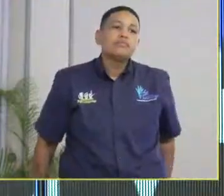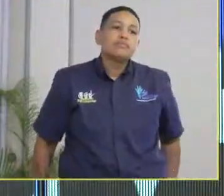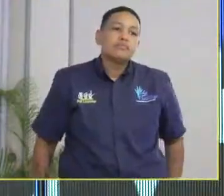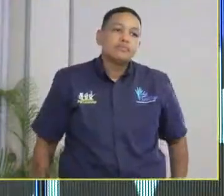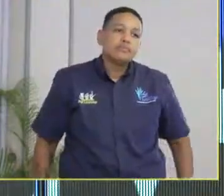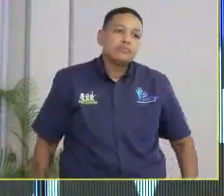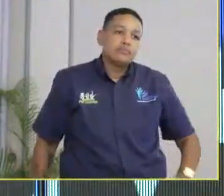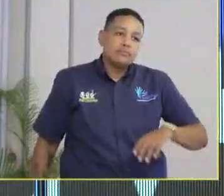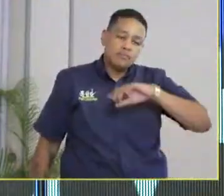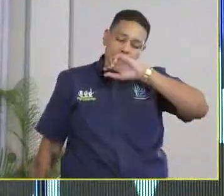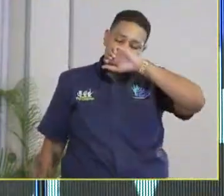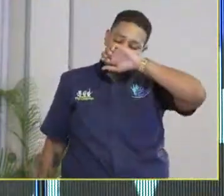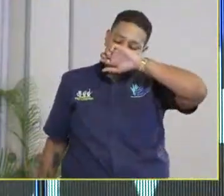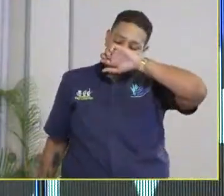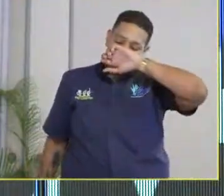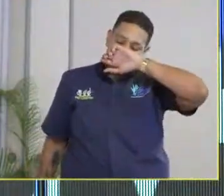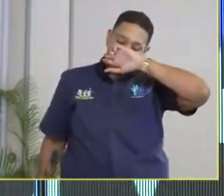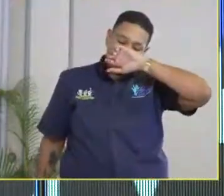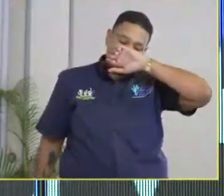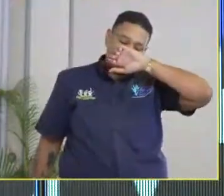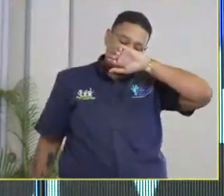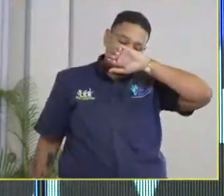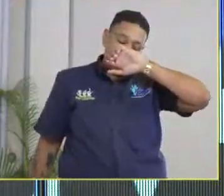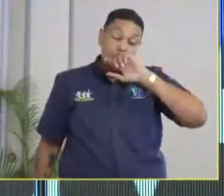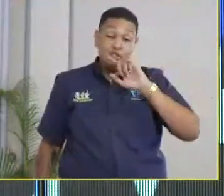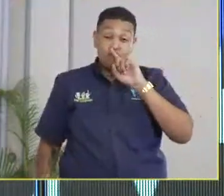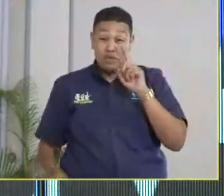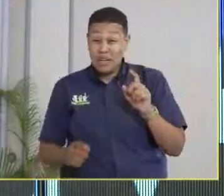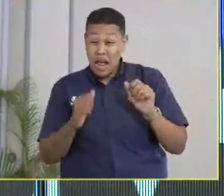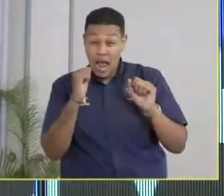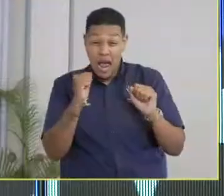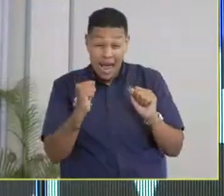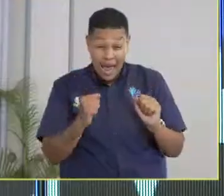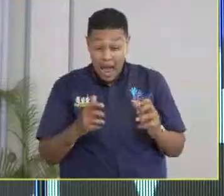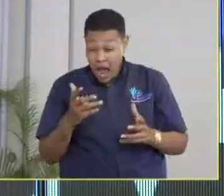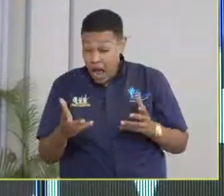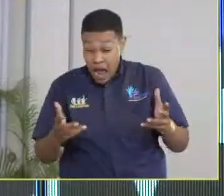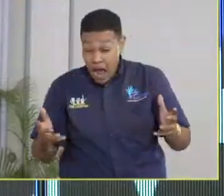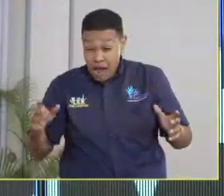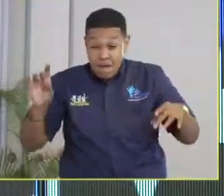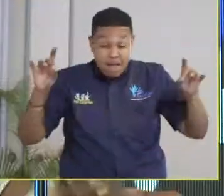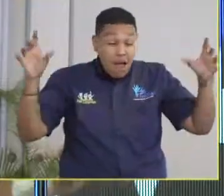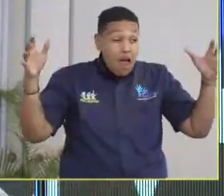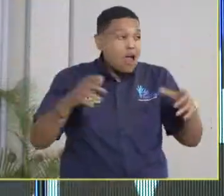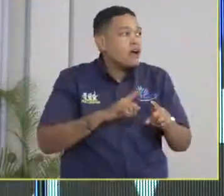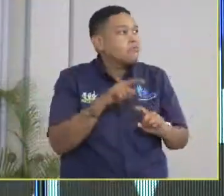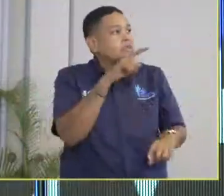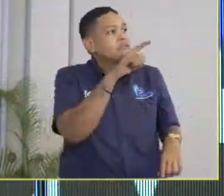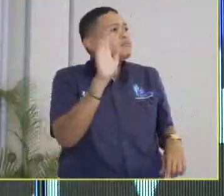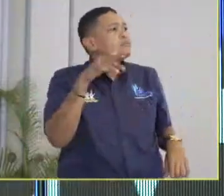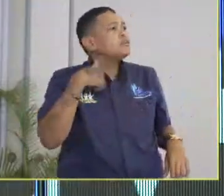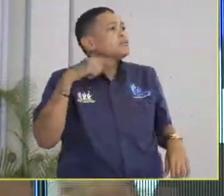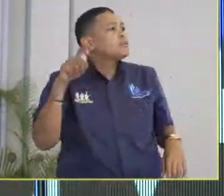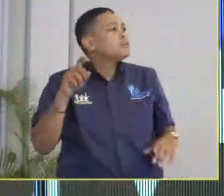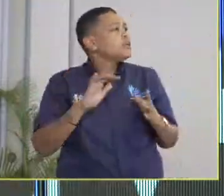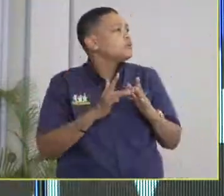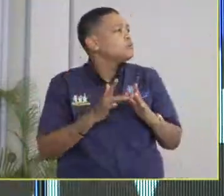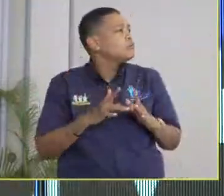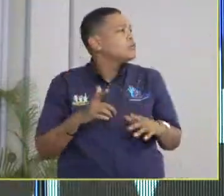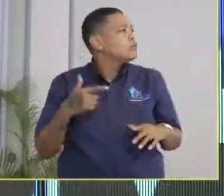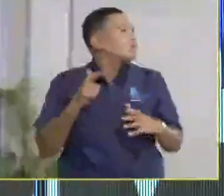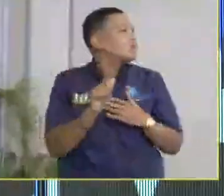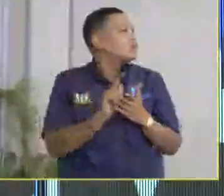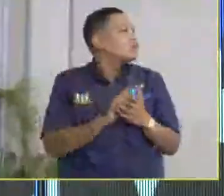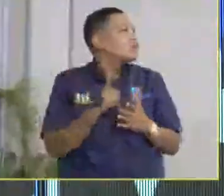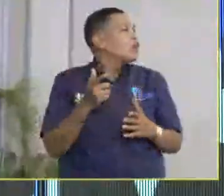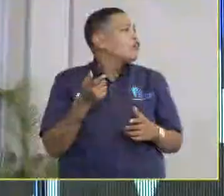It's a needle in a haystack. And we would bemoan. Well, he said, we need a website. Legal reform should